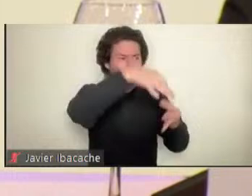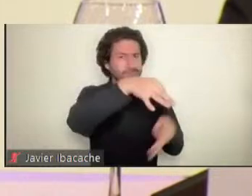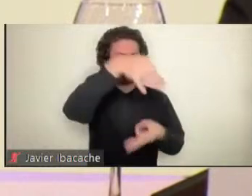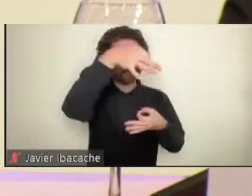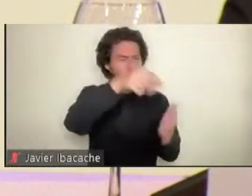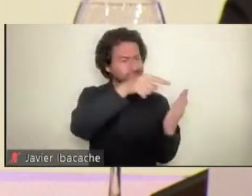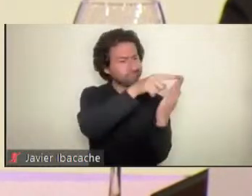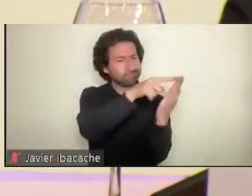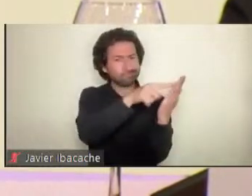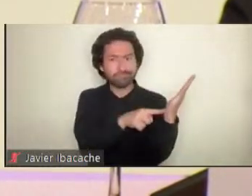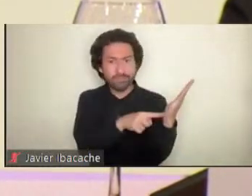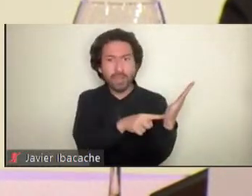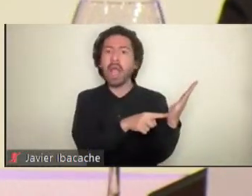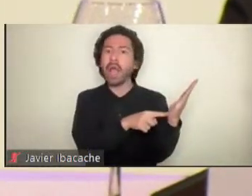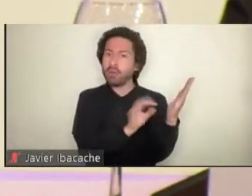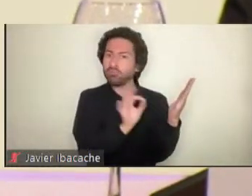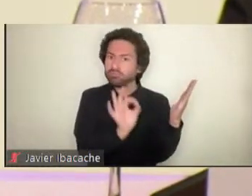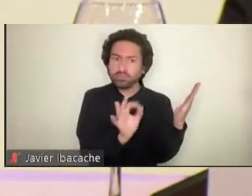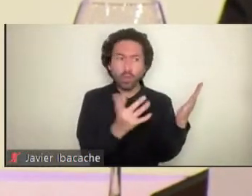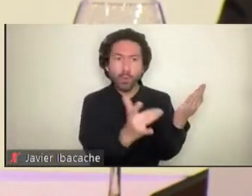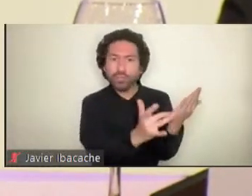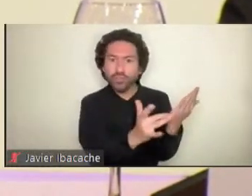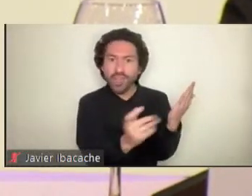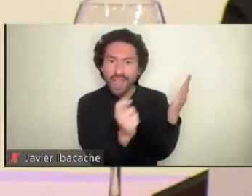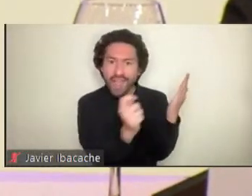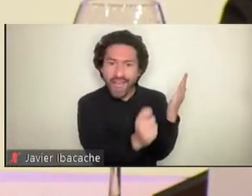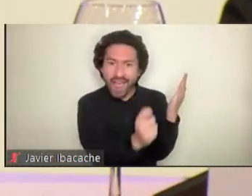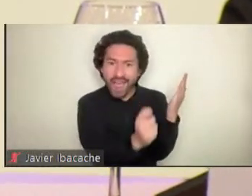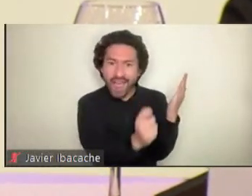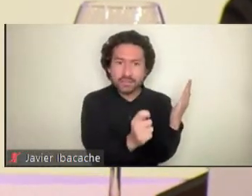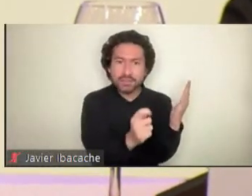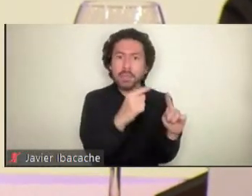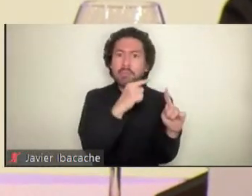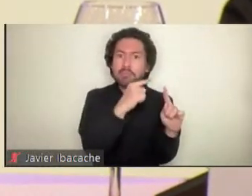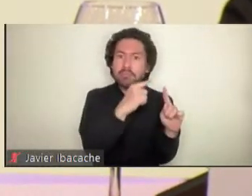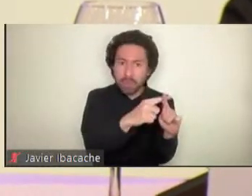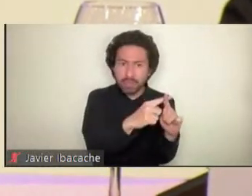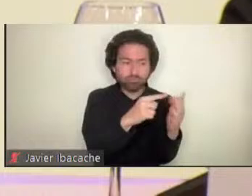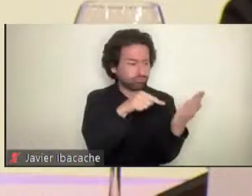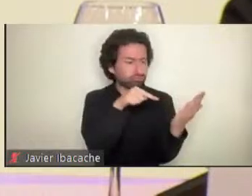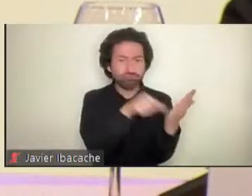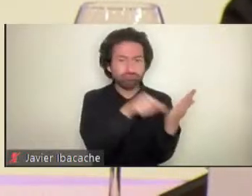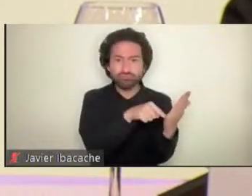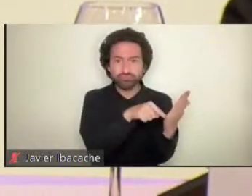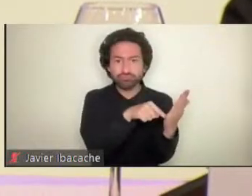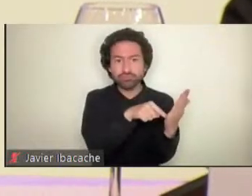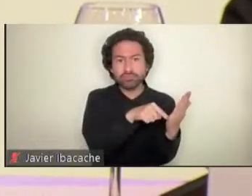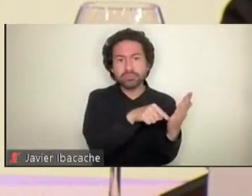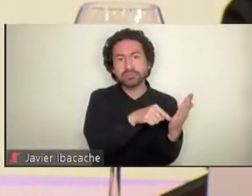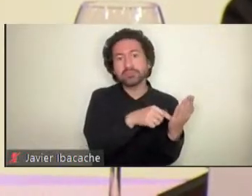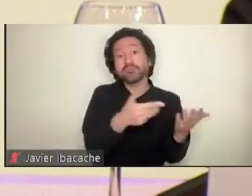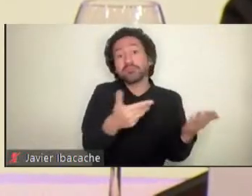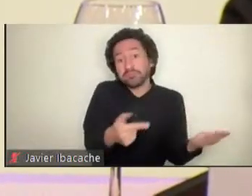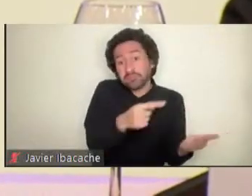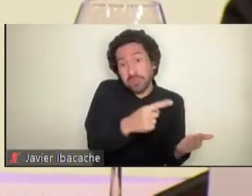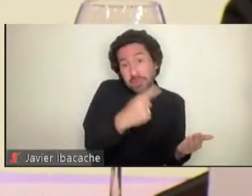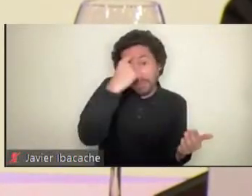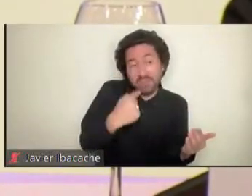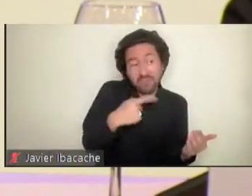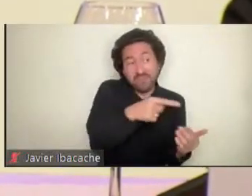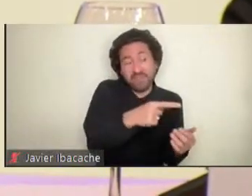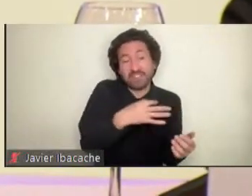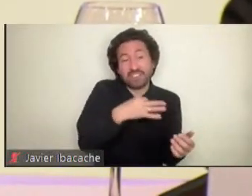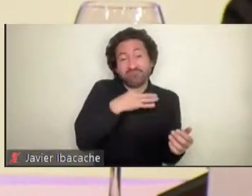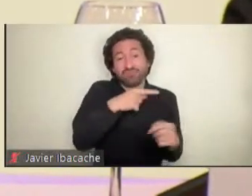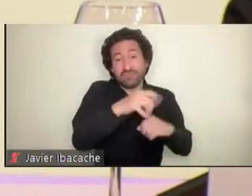the historical background, but also the technical analysis of the technology and a guarantee of